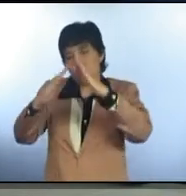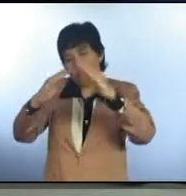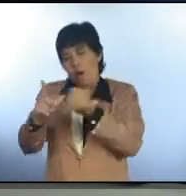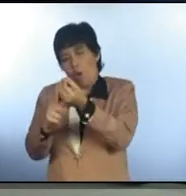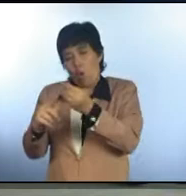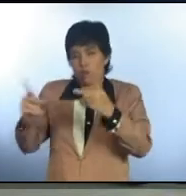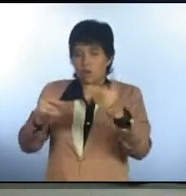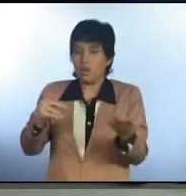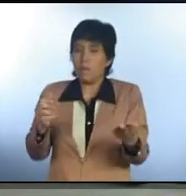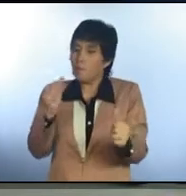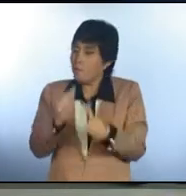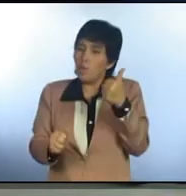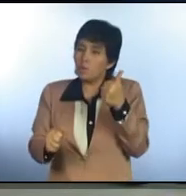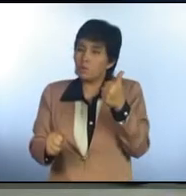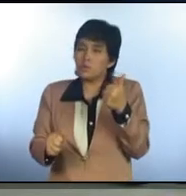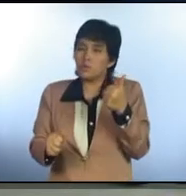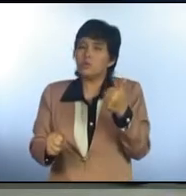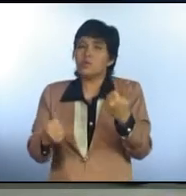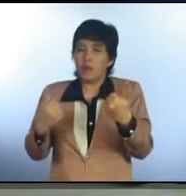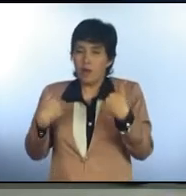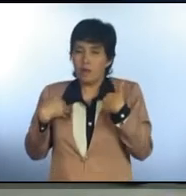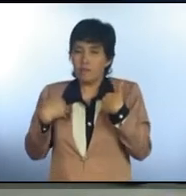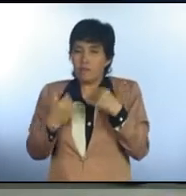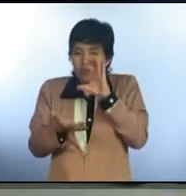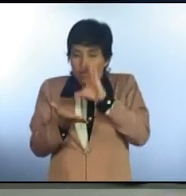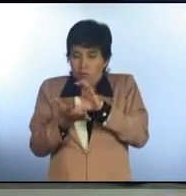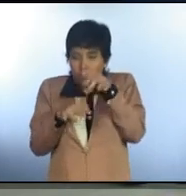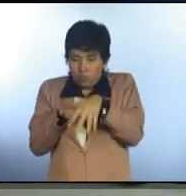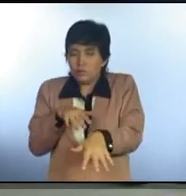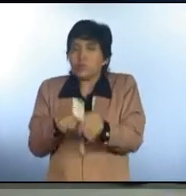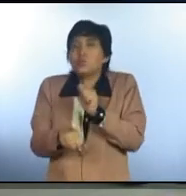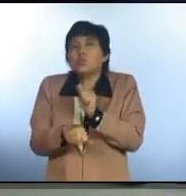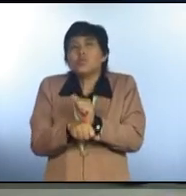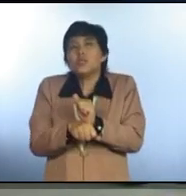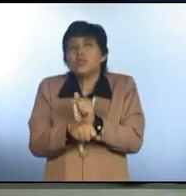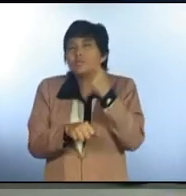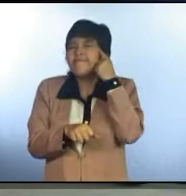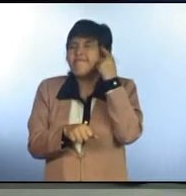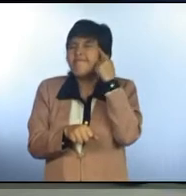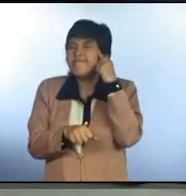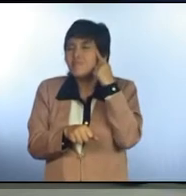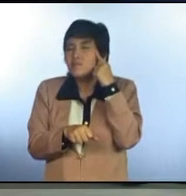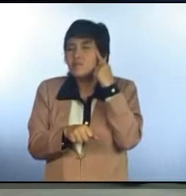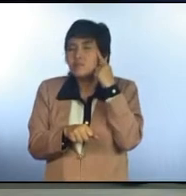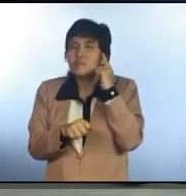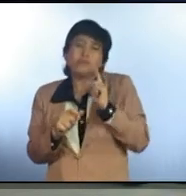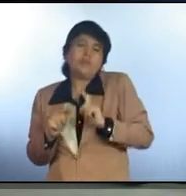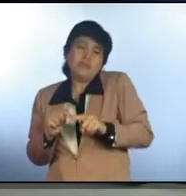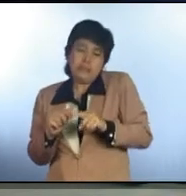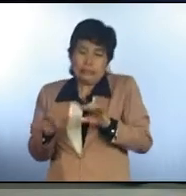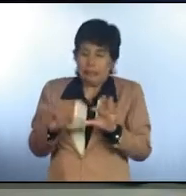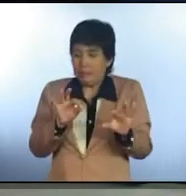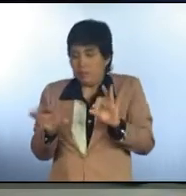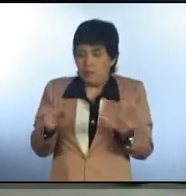does, most of the time, you have your central root working. But we cannot neglect the